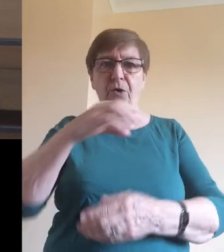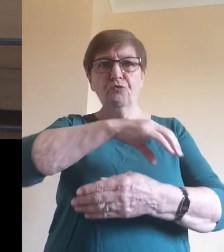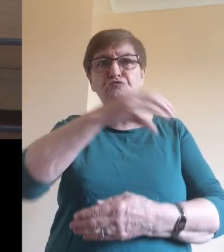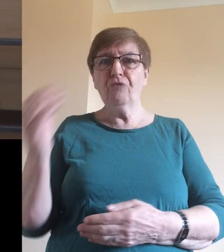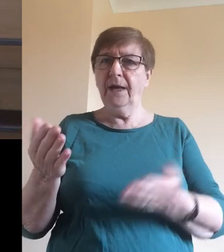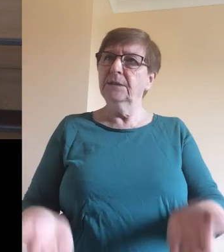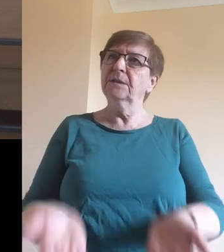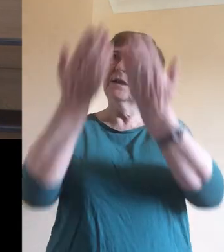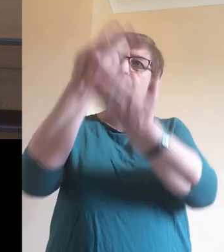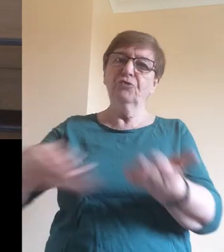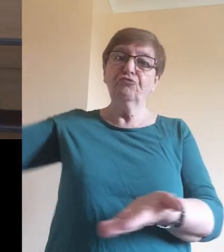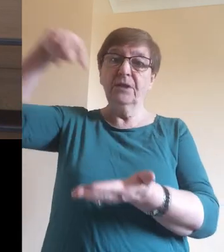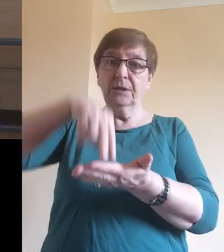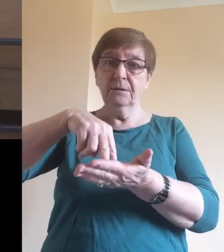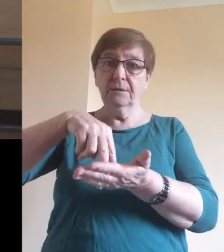the response is,